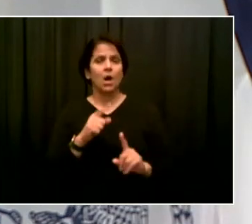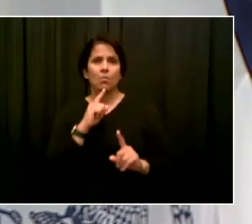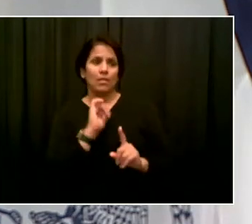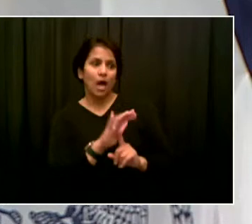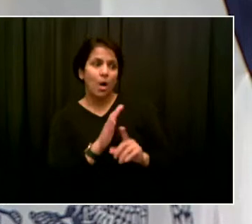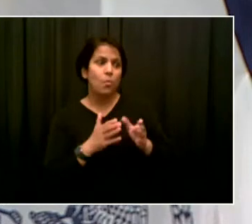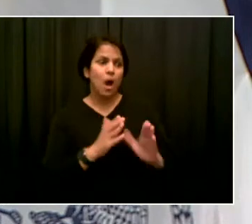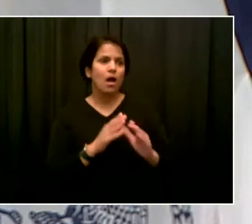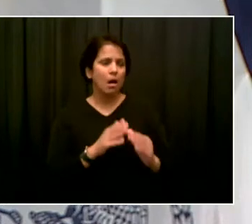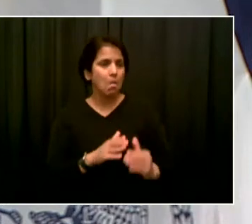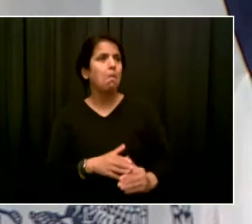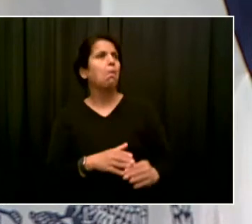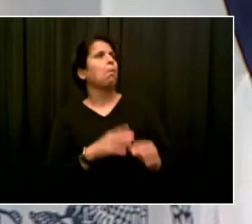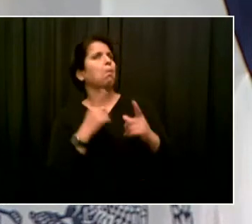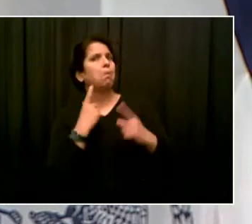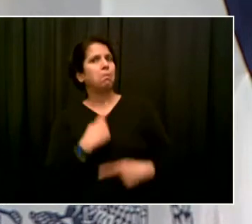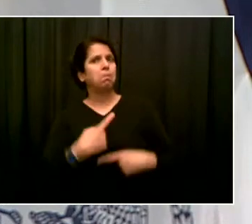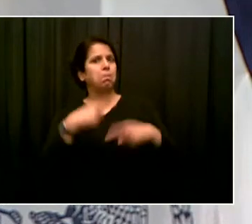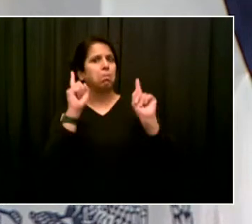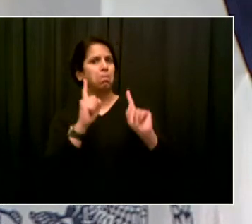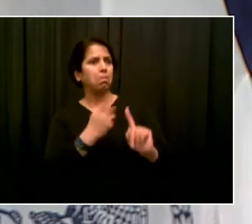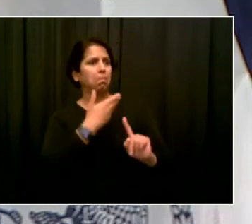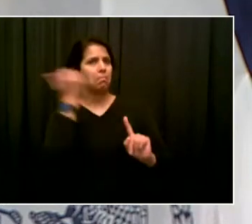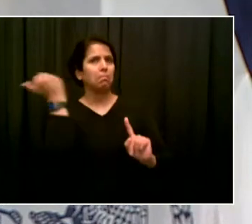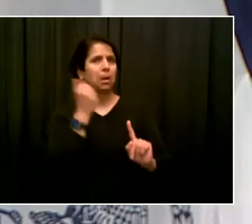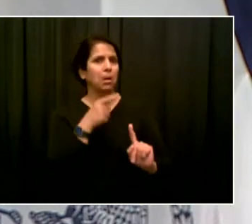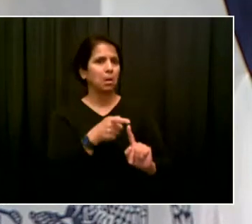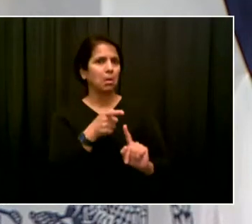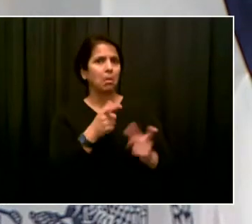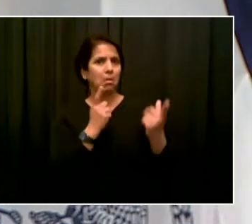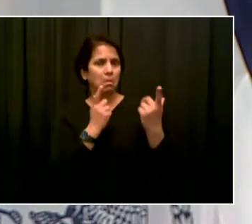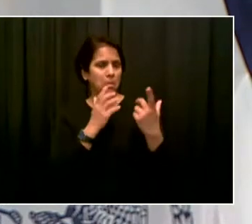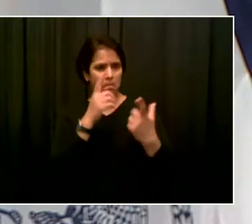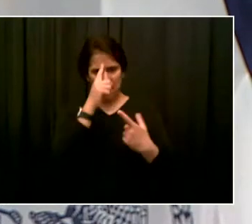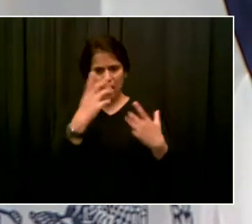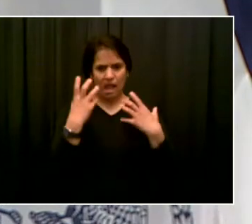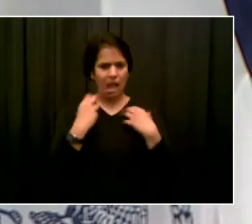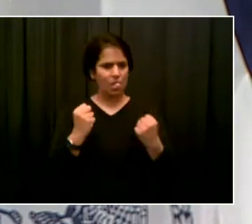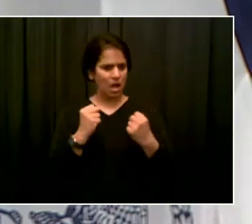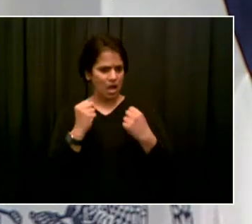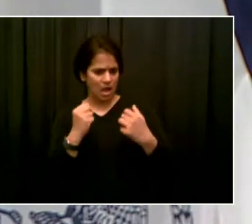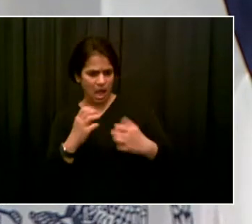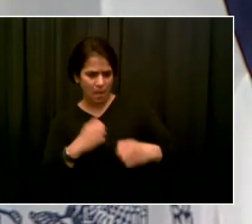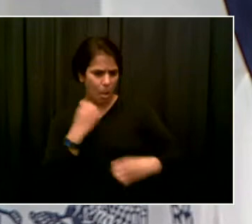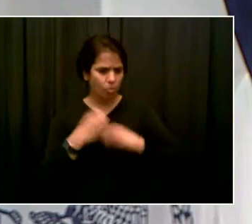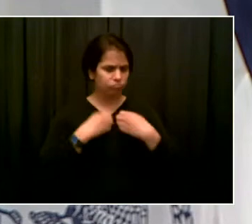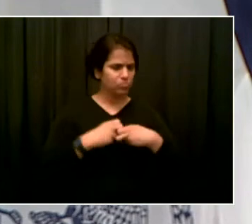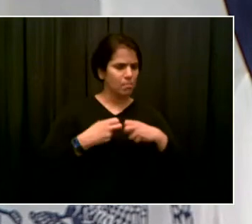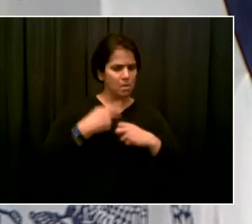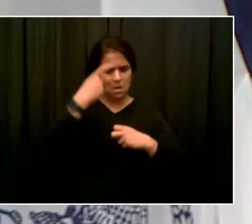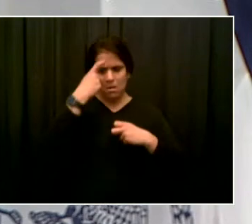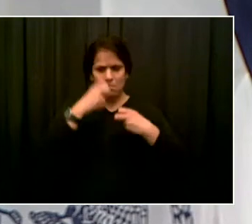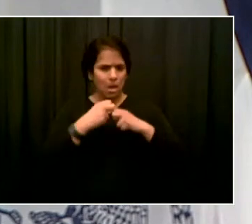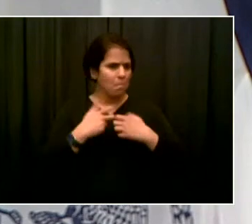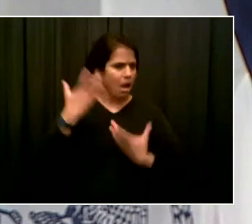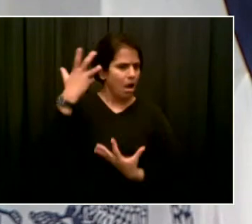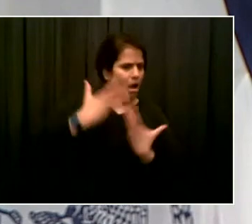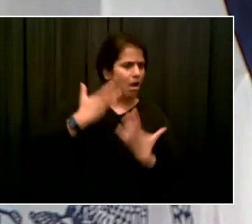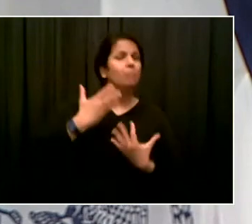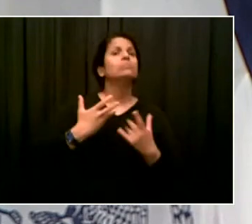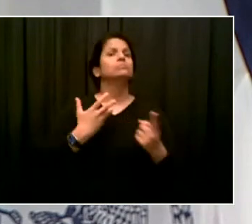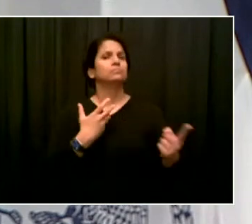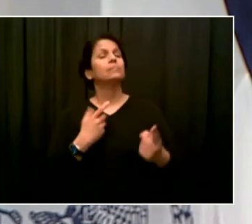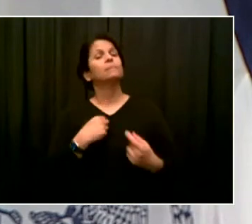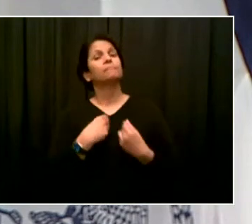about the best ways to deal with a mental health crisis. So I feel confident this is the right way forward. Go ahead,